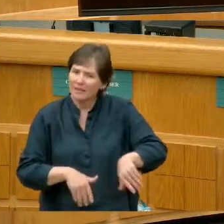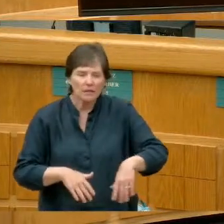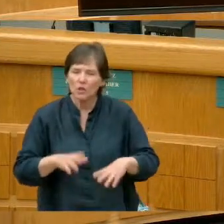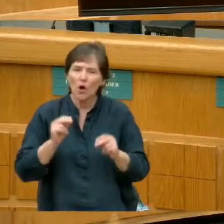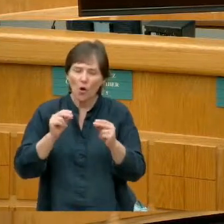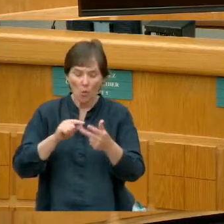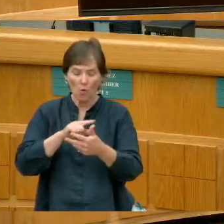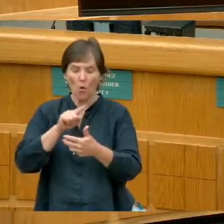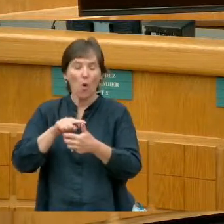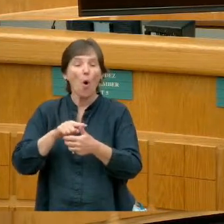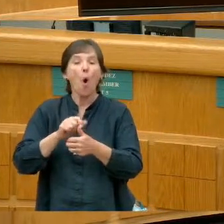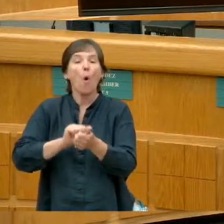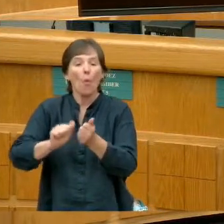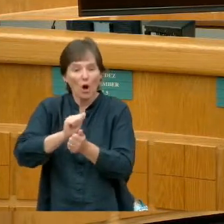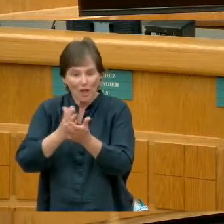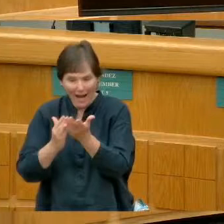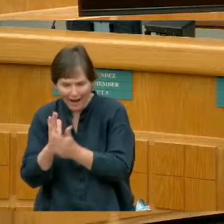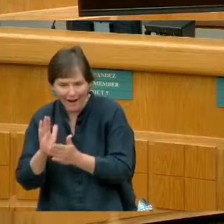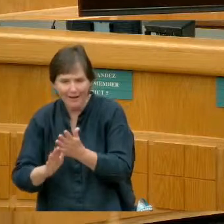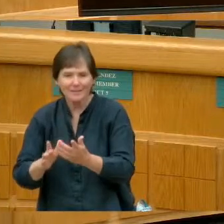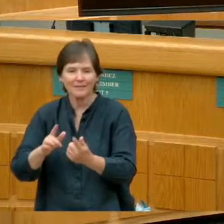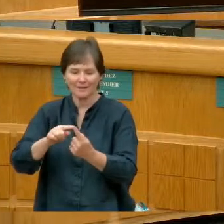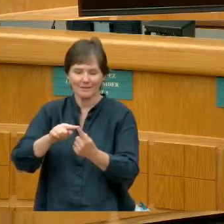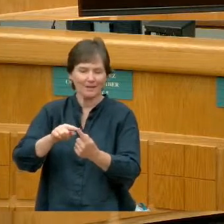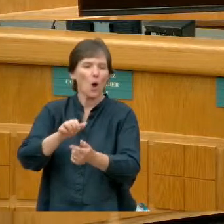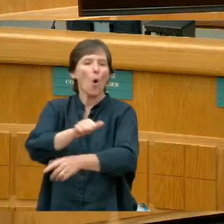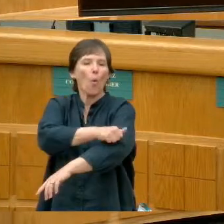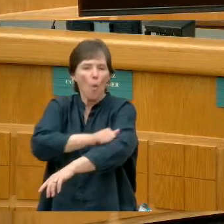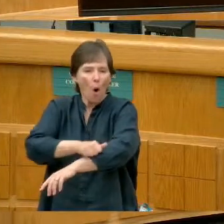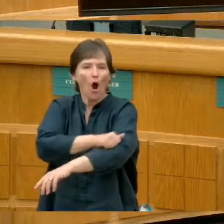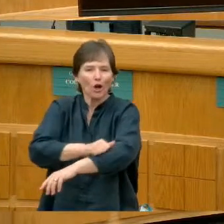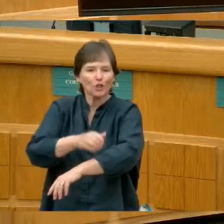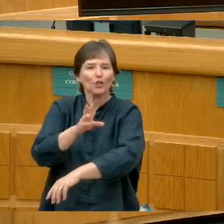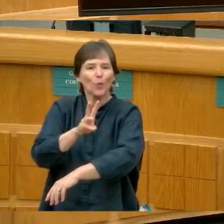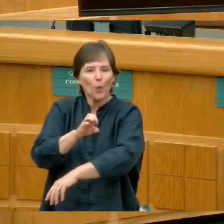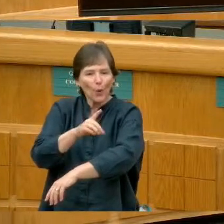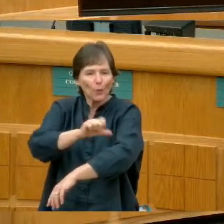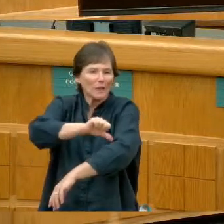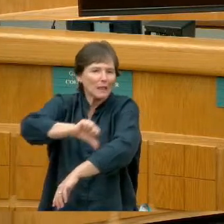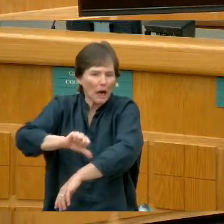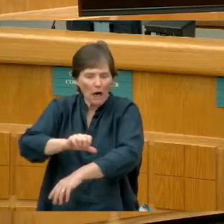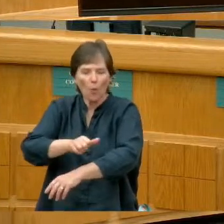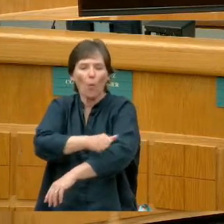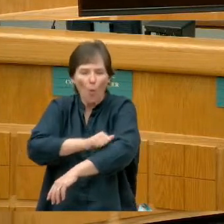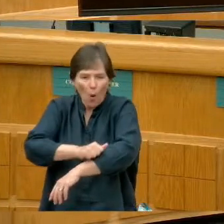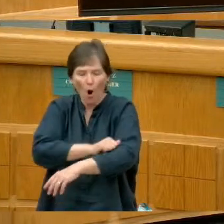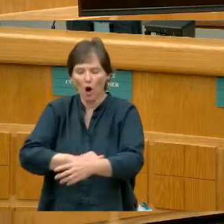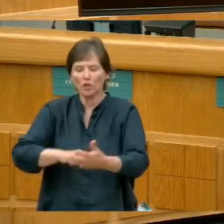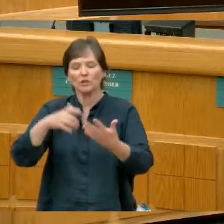your wound, and change your gauze so you have a clean gauze. It's all three of them.